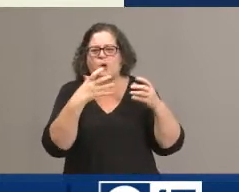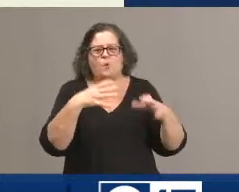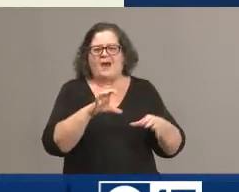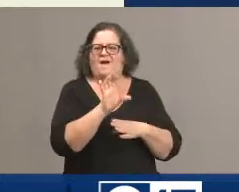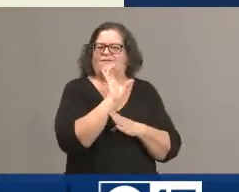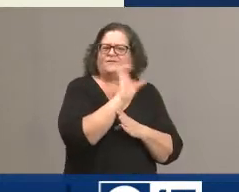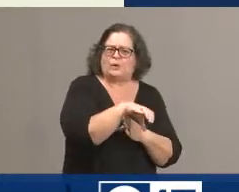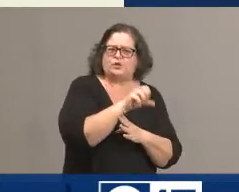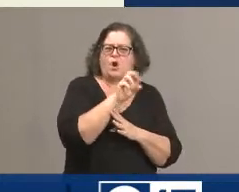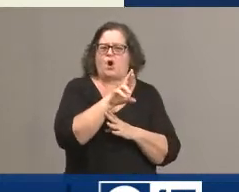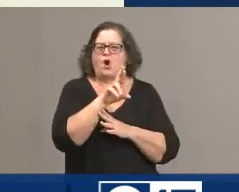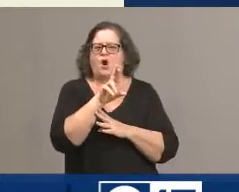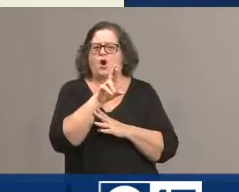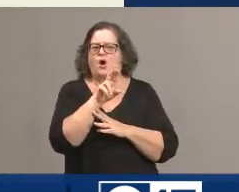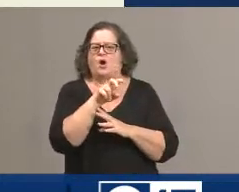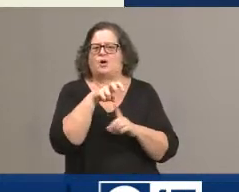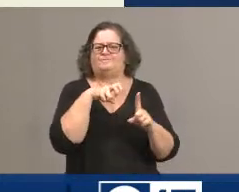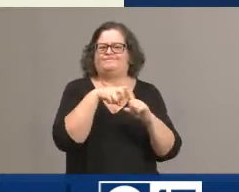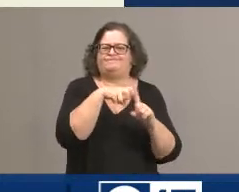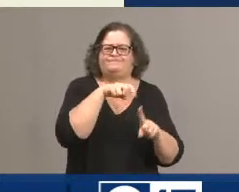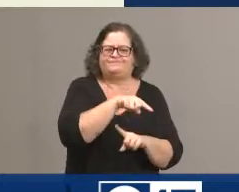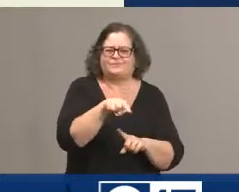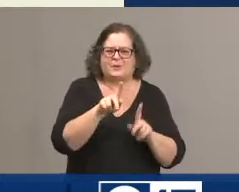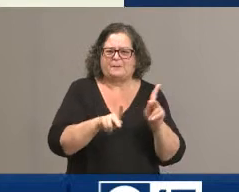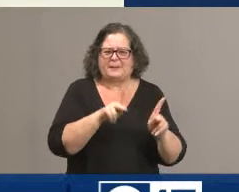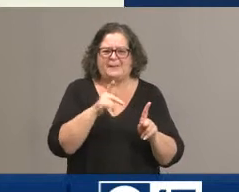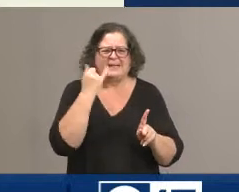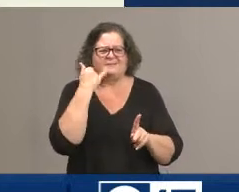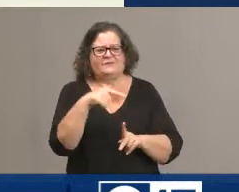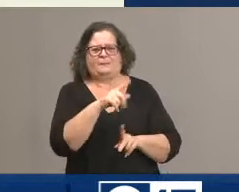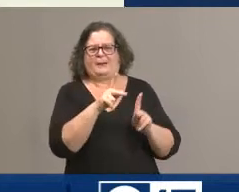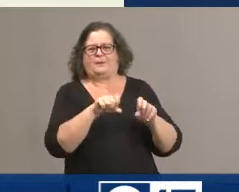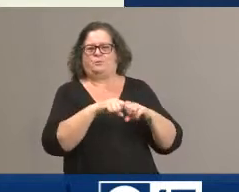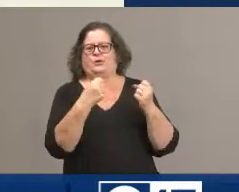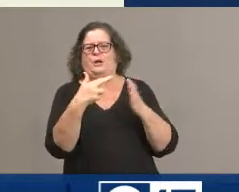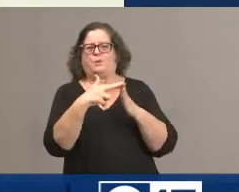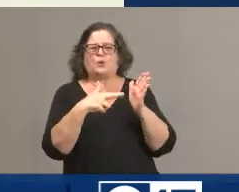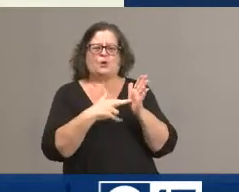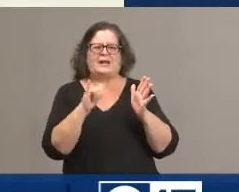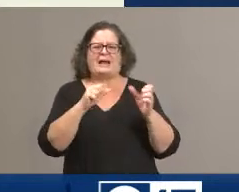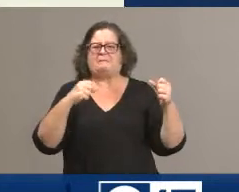wrist, just say, hey, break it up here, folks, what will lead them to stop? So what